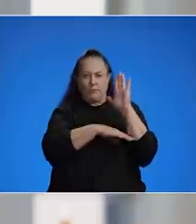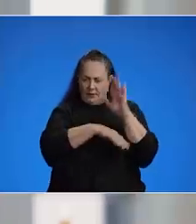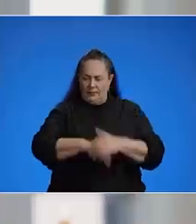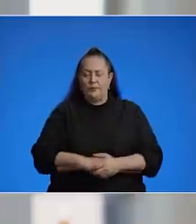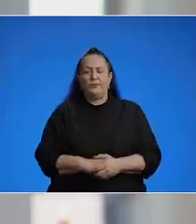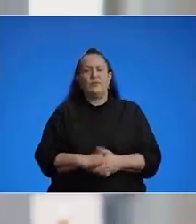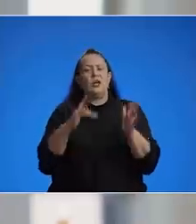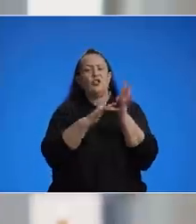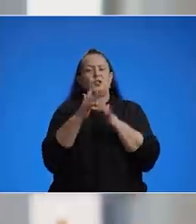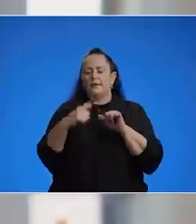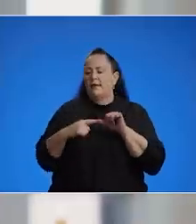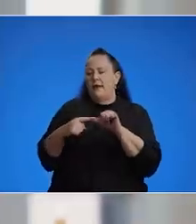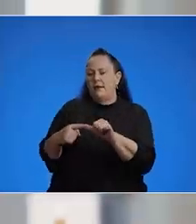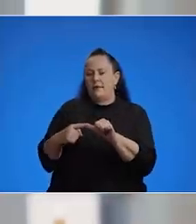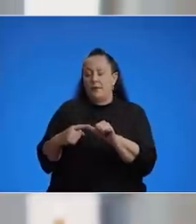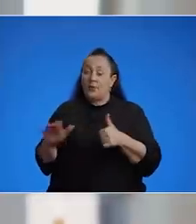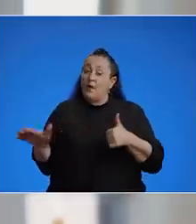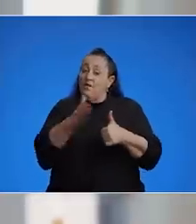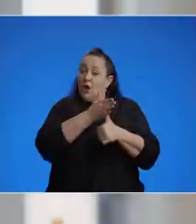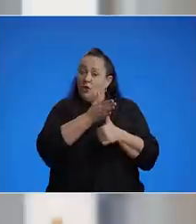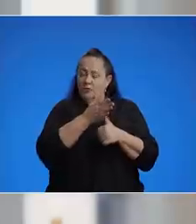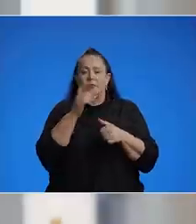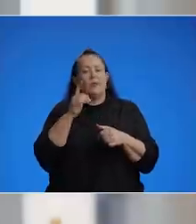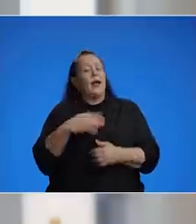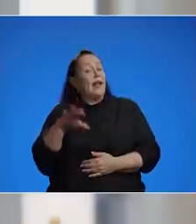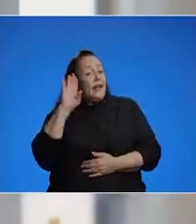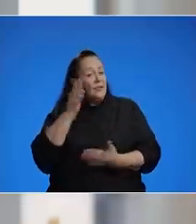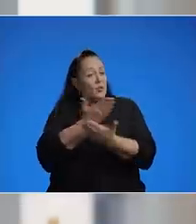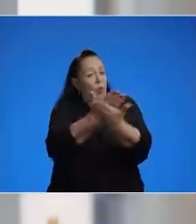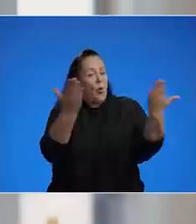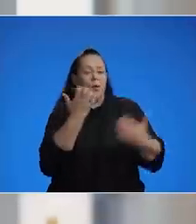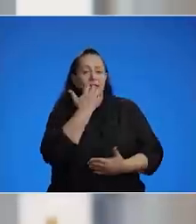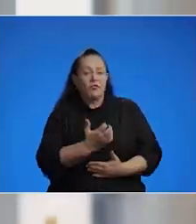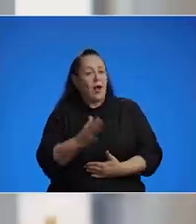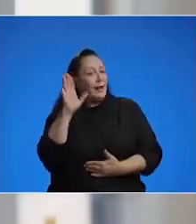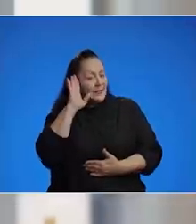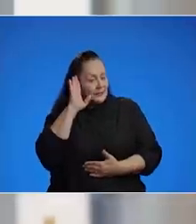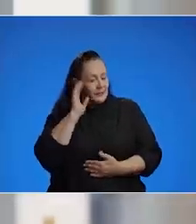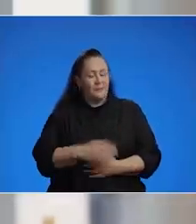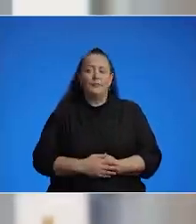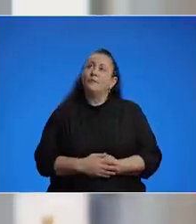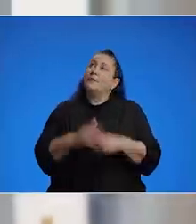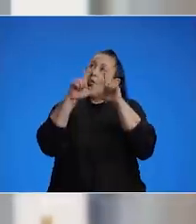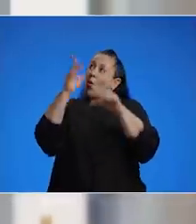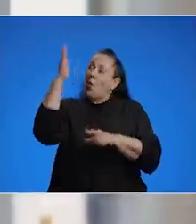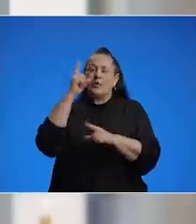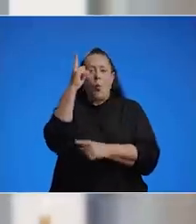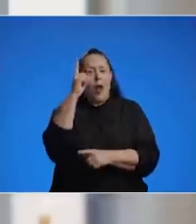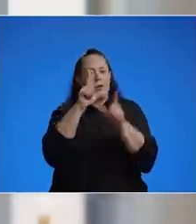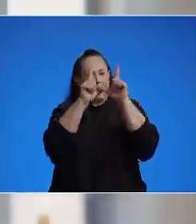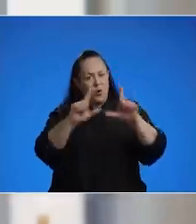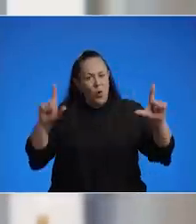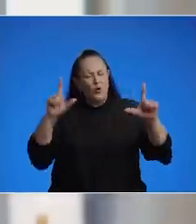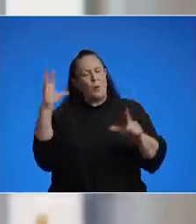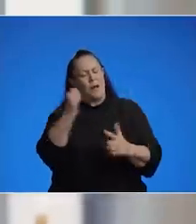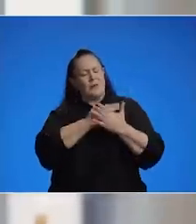replied, This is the first. Listen, Israel. The Lord our God is the one Lord, and you must love the Lord your